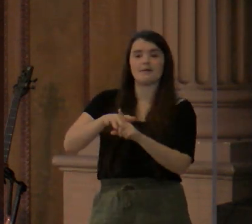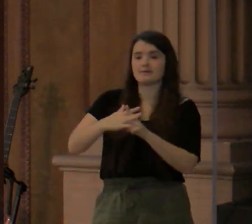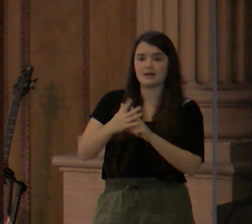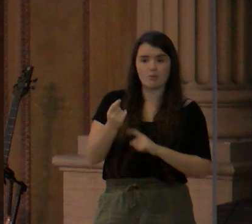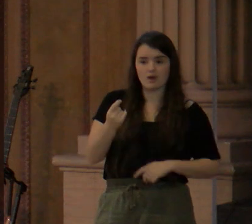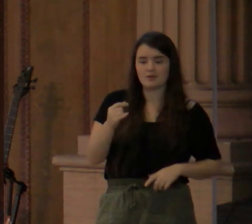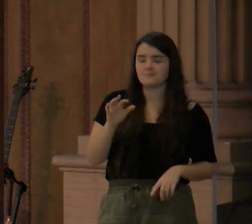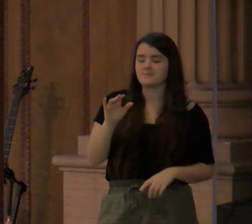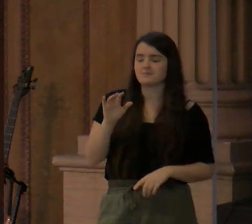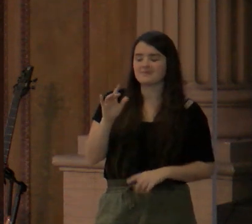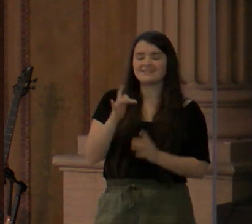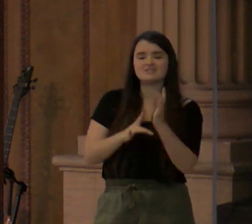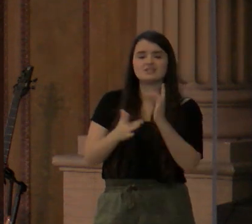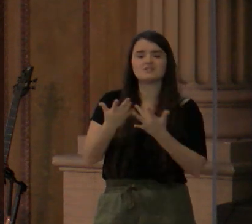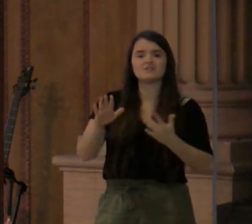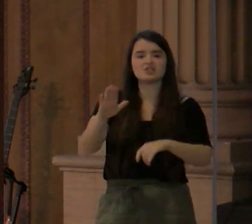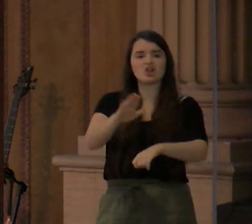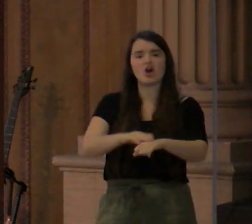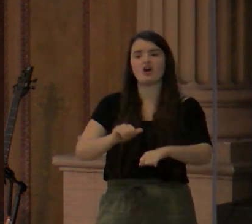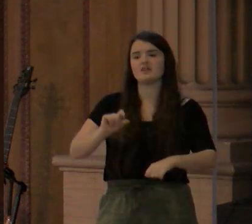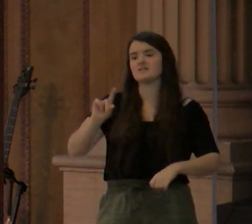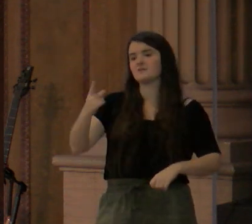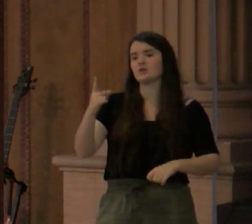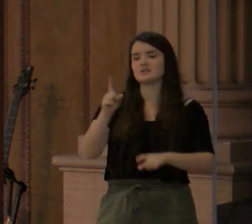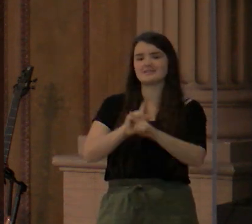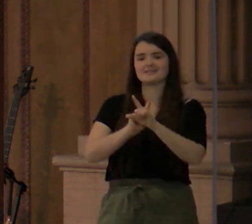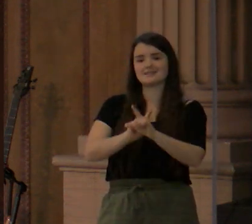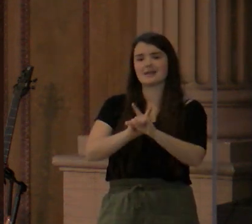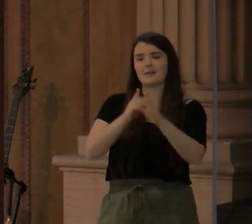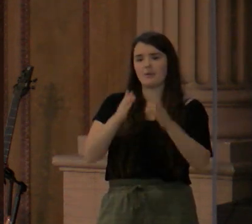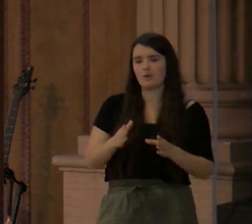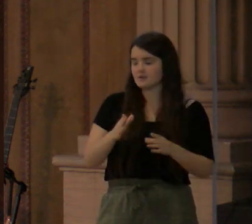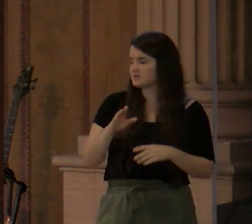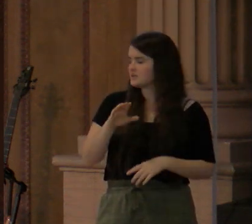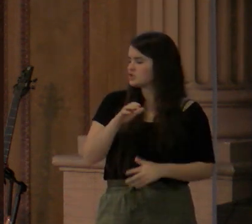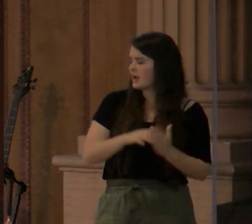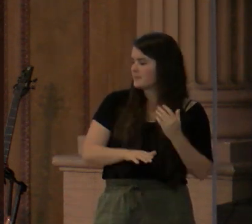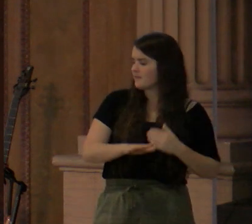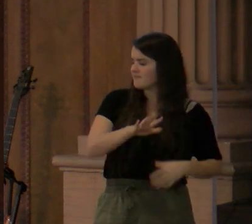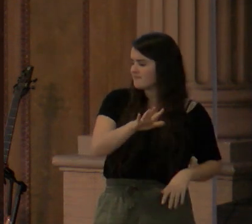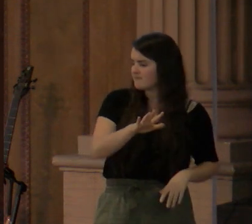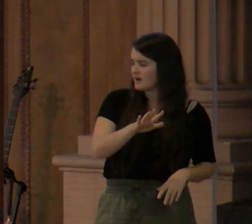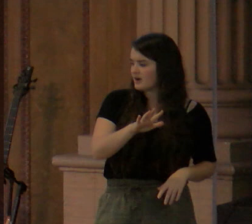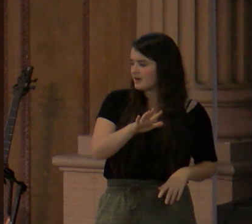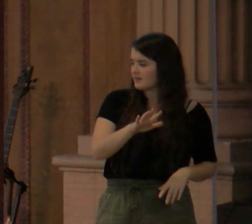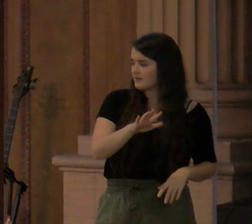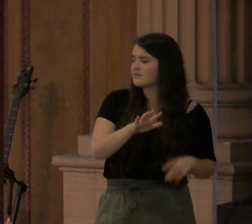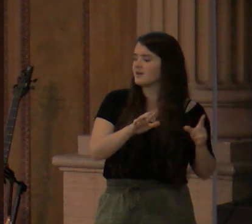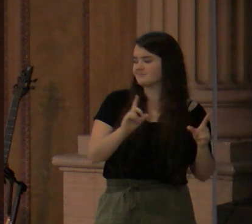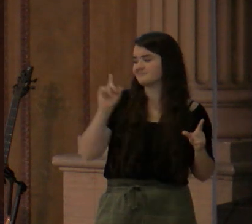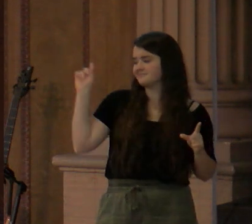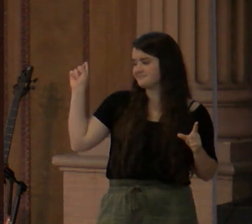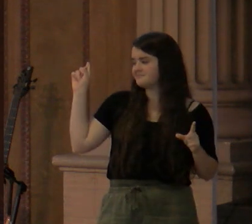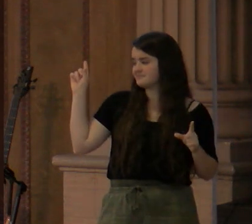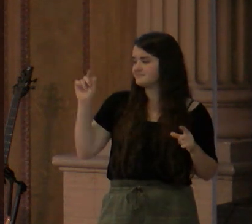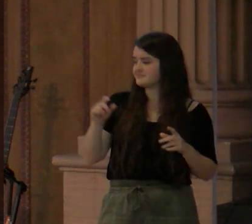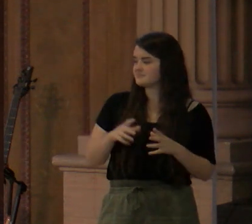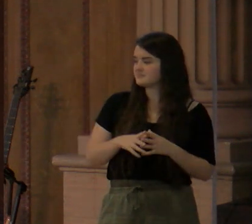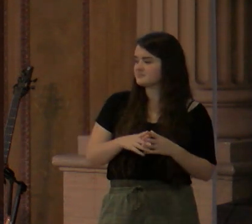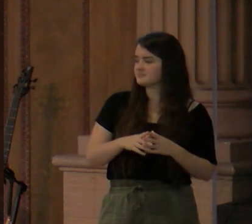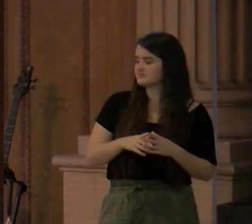his first disciples. To rewind a bit from chapter 5 and chapter 4, verse 23, it says, And he went throughout all Galilee,